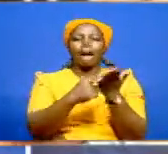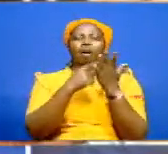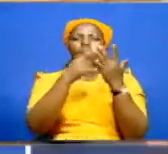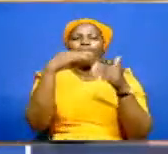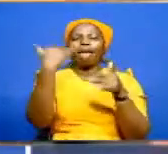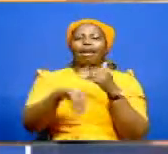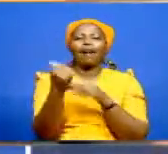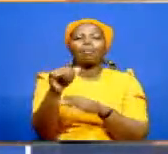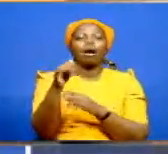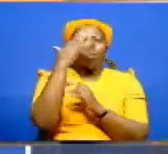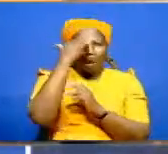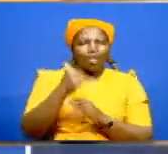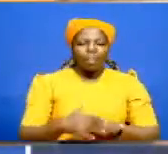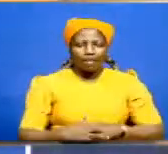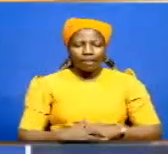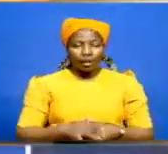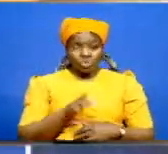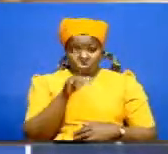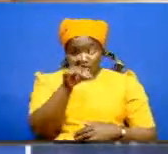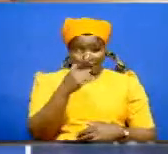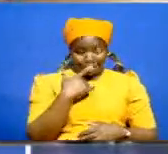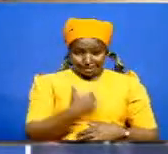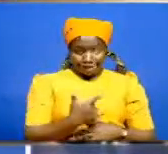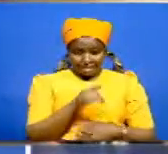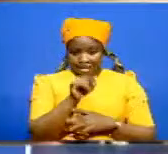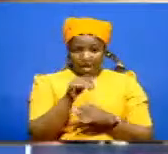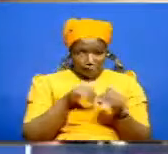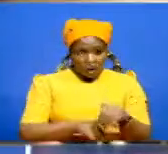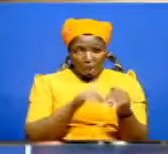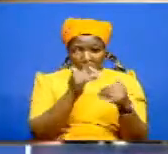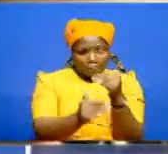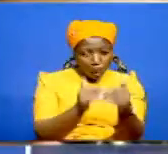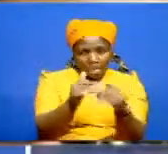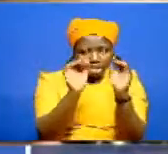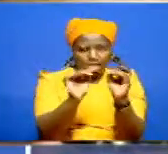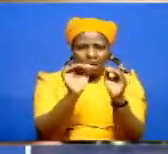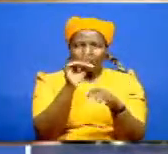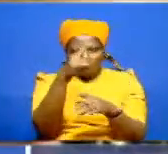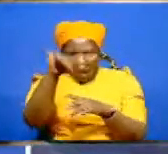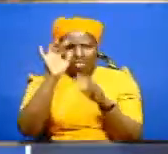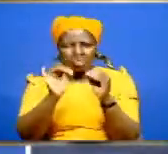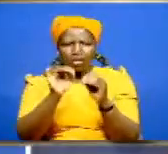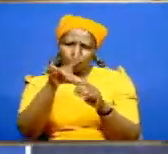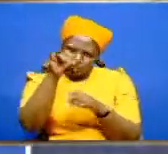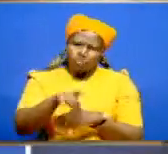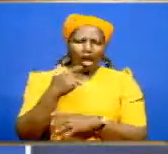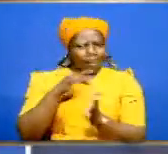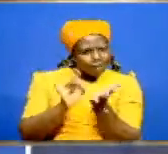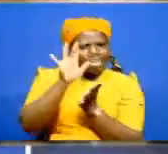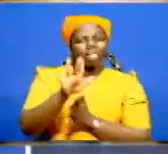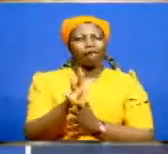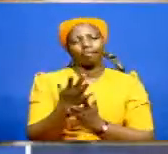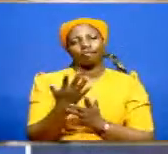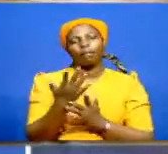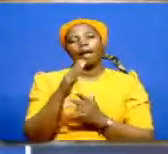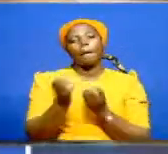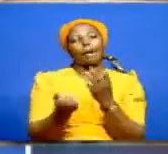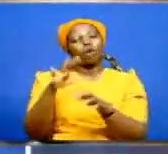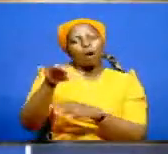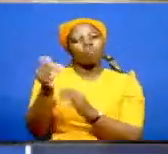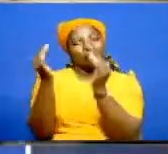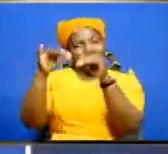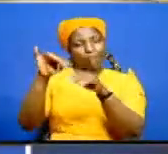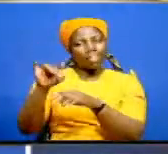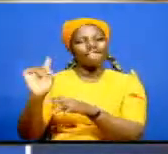Aikuisha? You are saying it was not procedural, it was not proper, you should have rejected it. Baringo County Assembly became the first